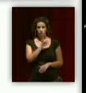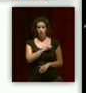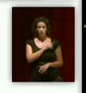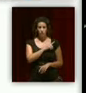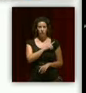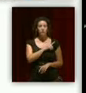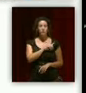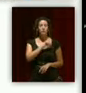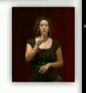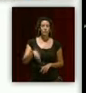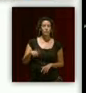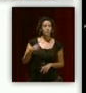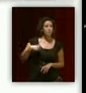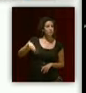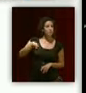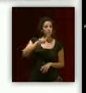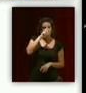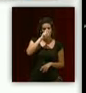Thank you very much indeed.